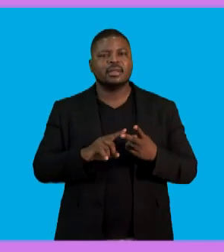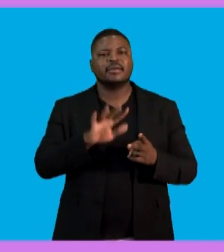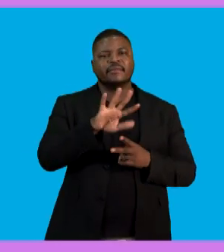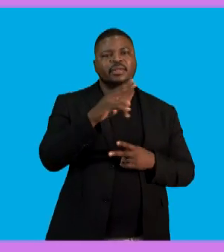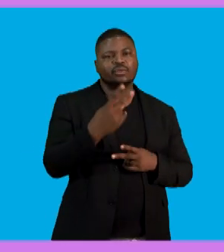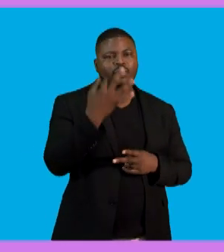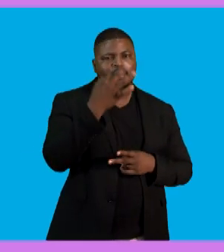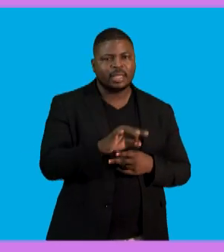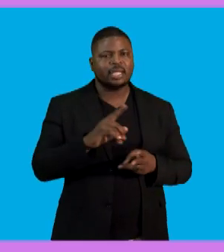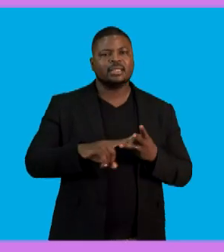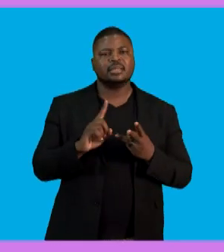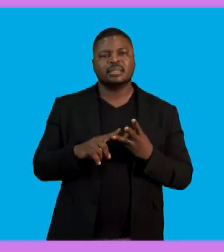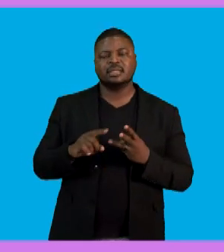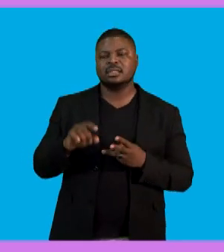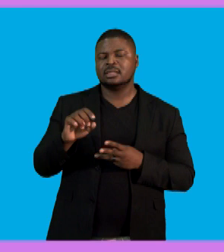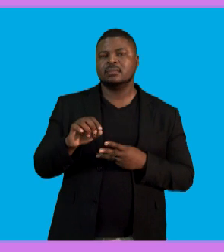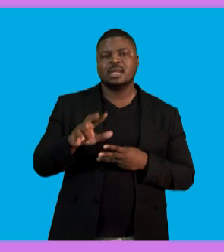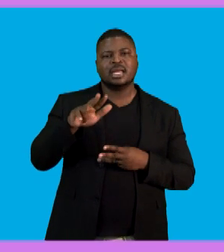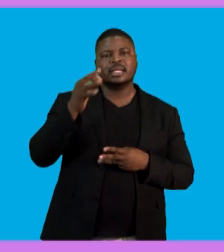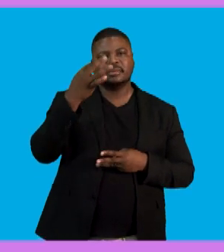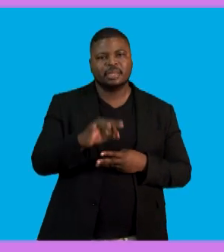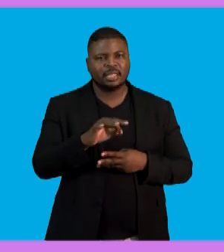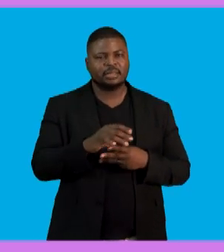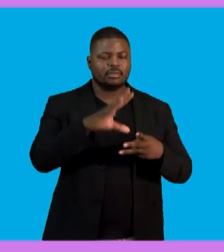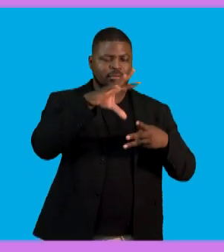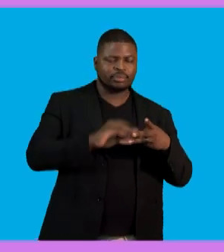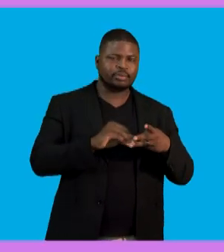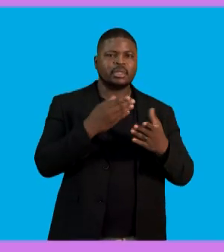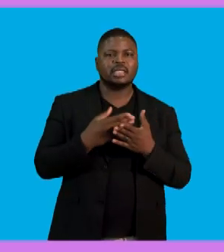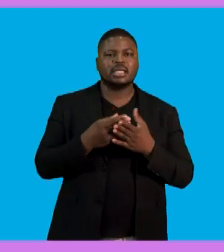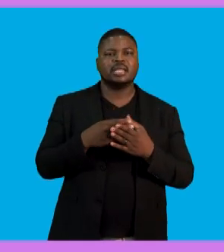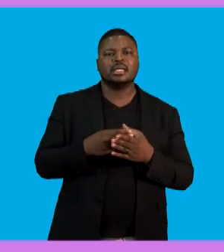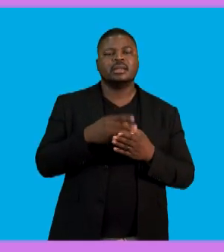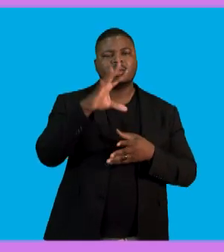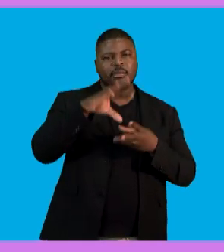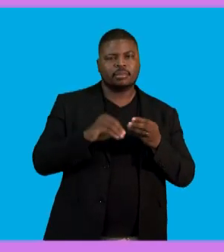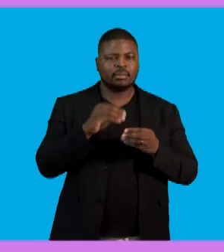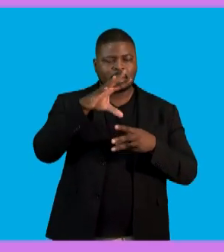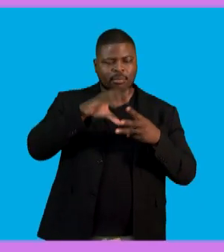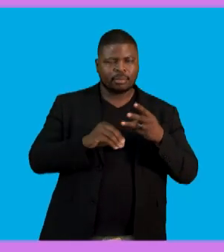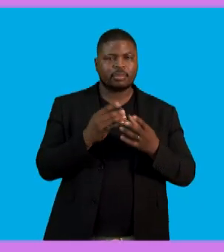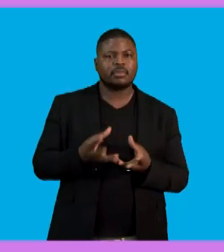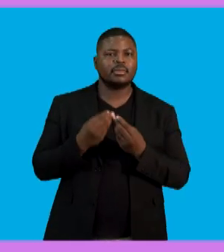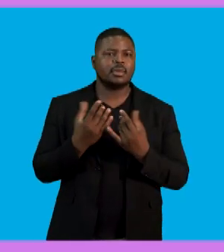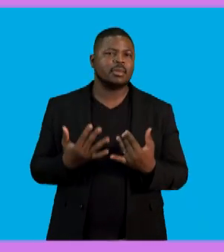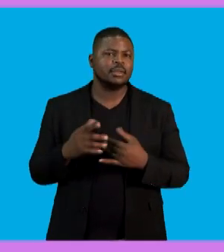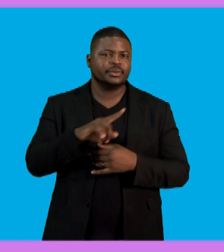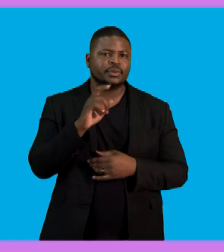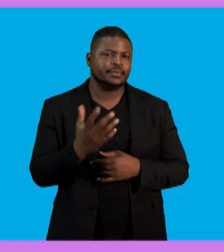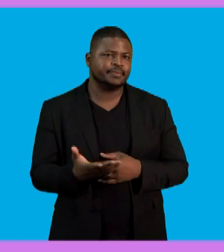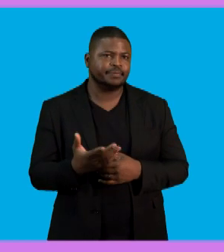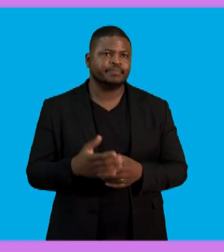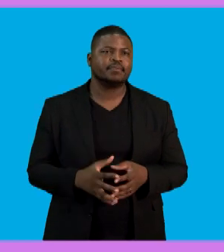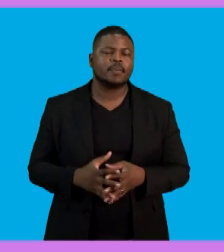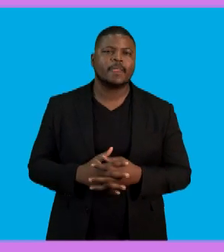minutes. You can use your calculator to add. Say 23 plus 52 plus 8. What do we get? I subtracted. So